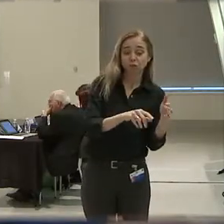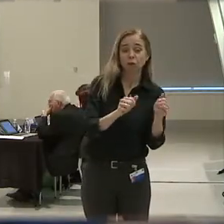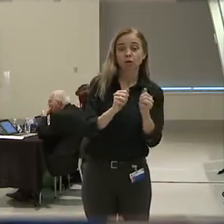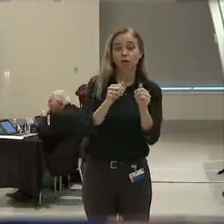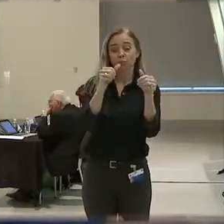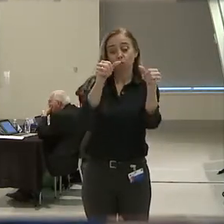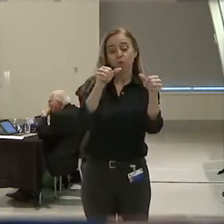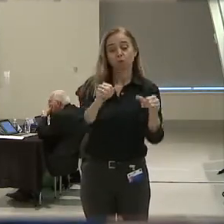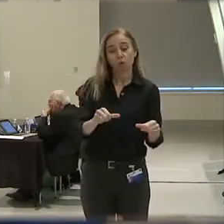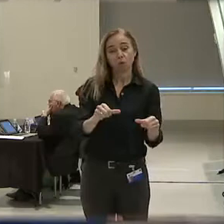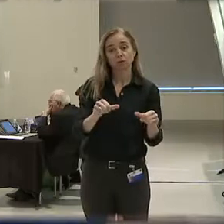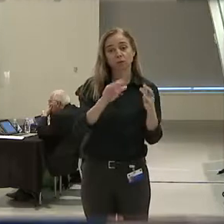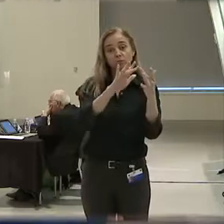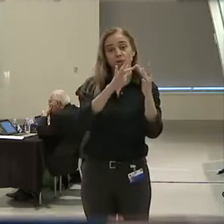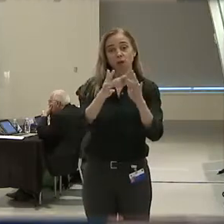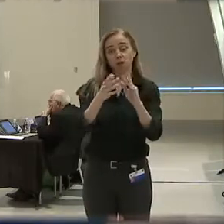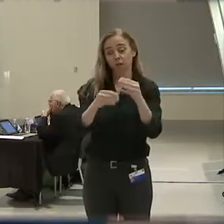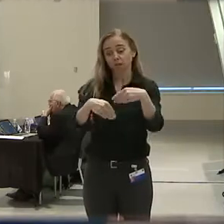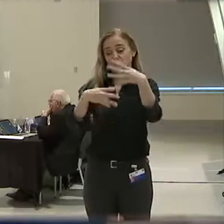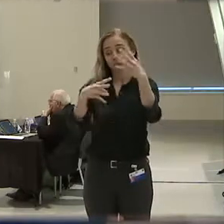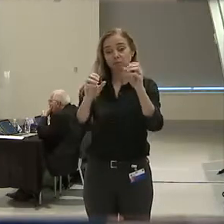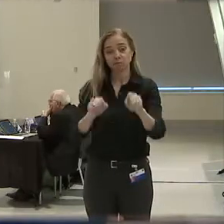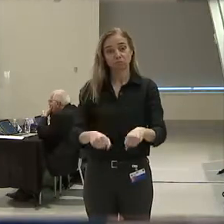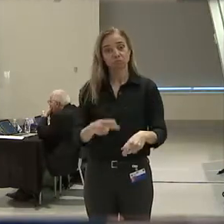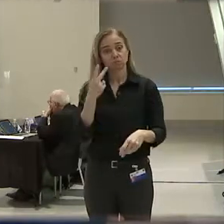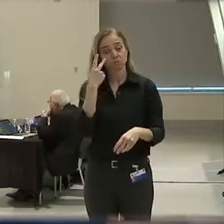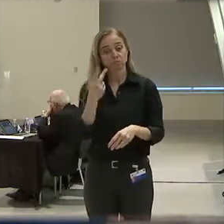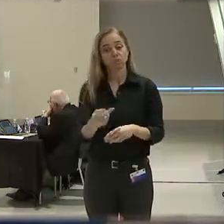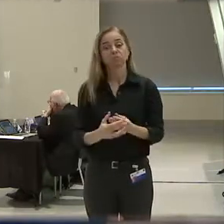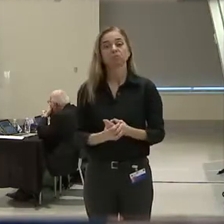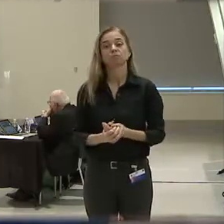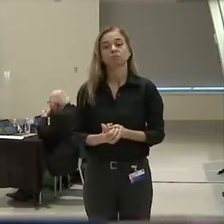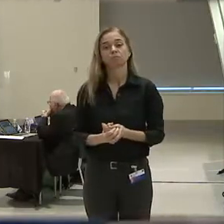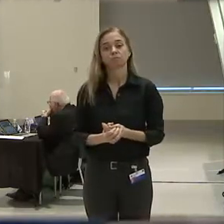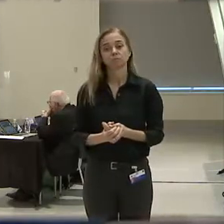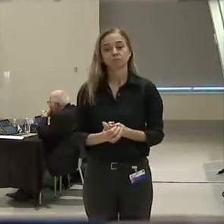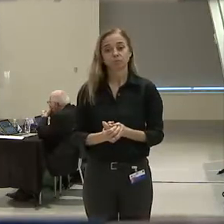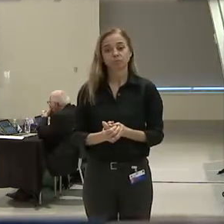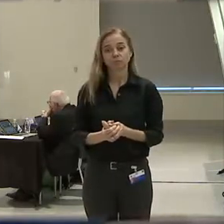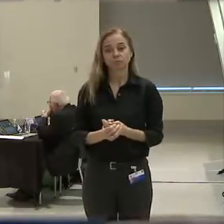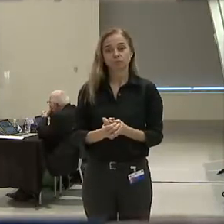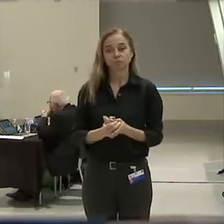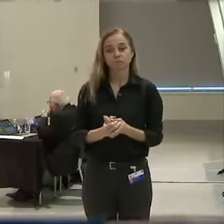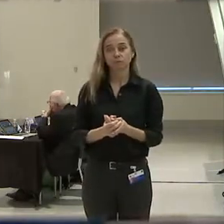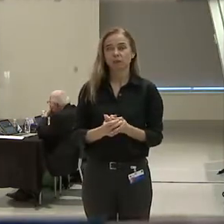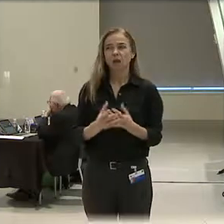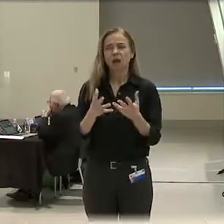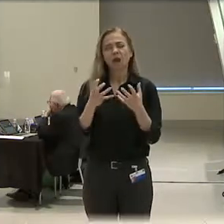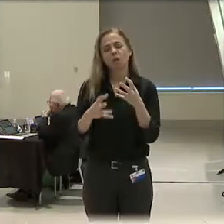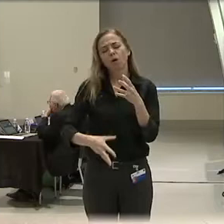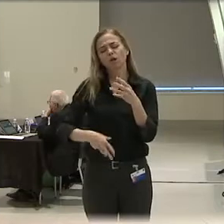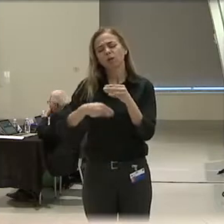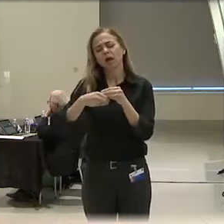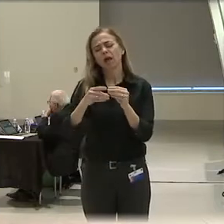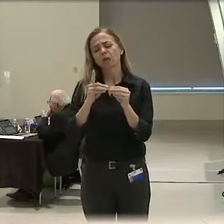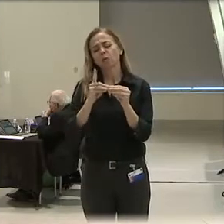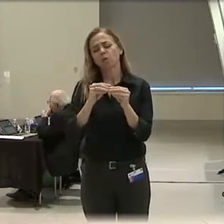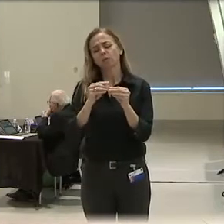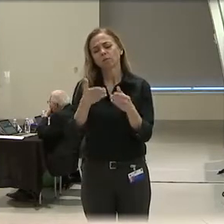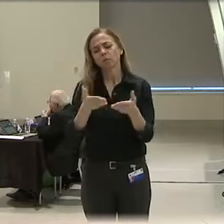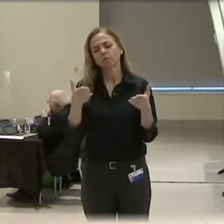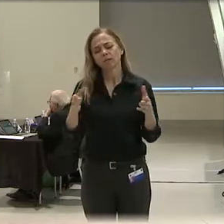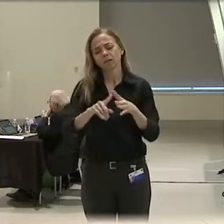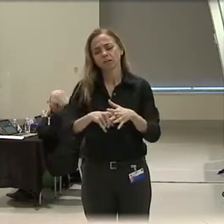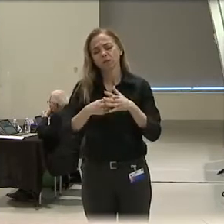posted online so the public can review it after it's completed. Thank you. And if I could just add one other thing on the original question